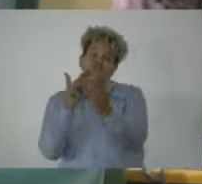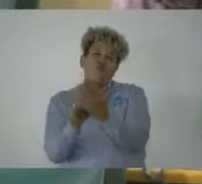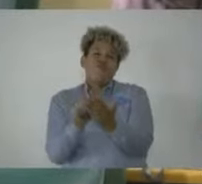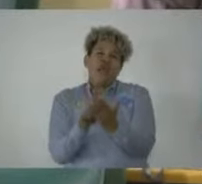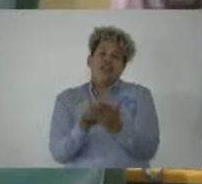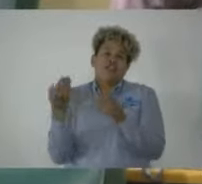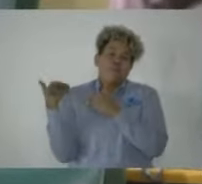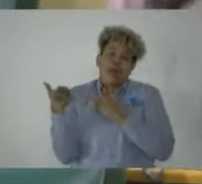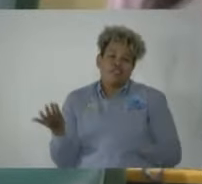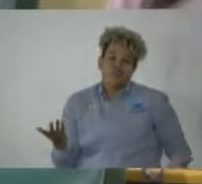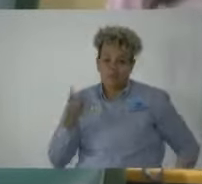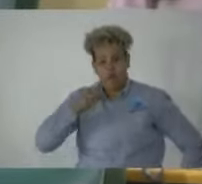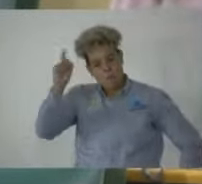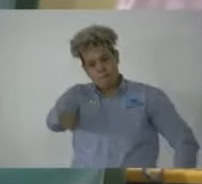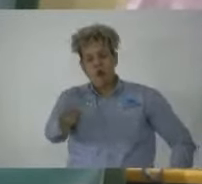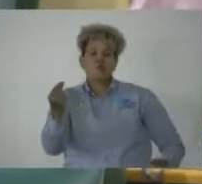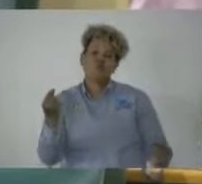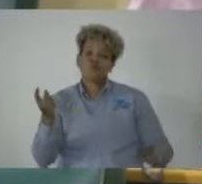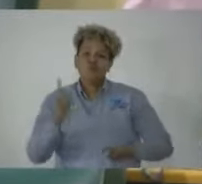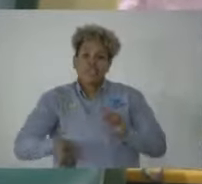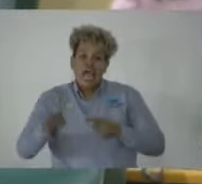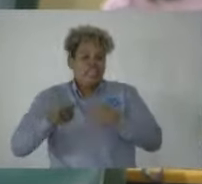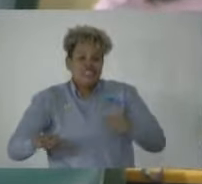fiscal responsibility.